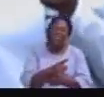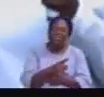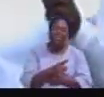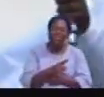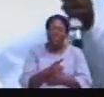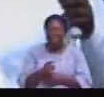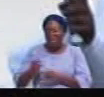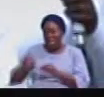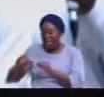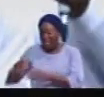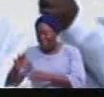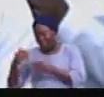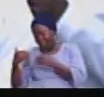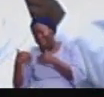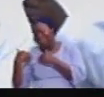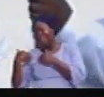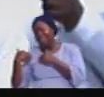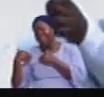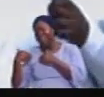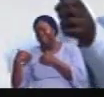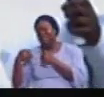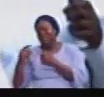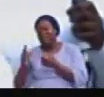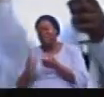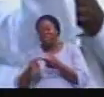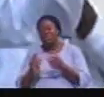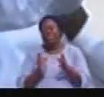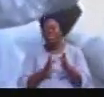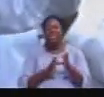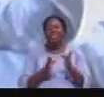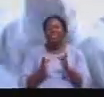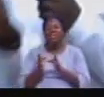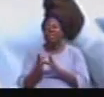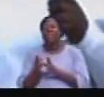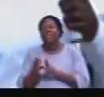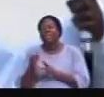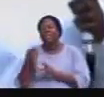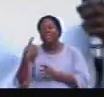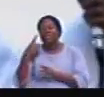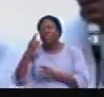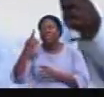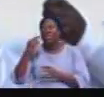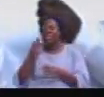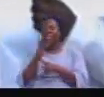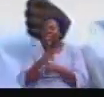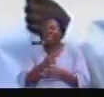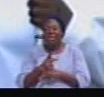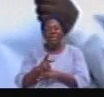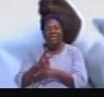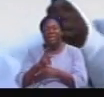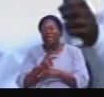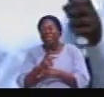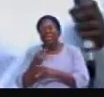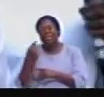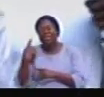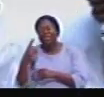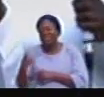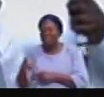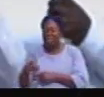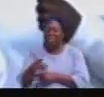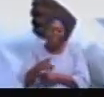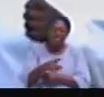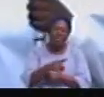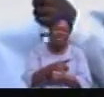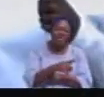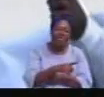you. Cast your problems unto Jesus, for he cares